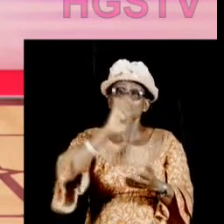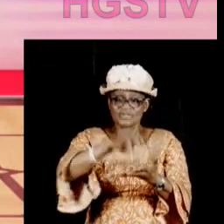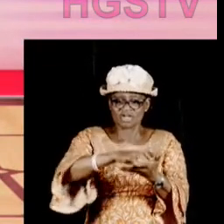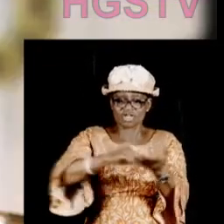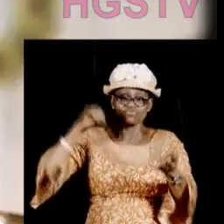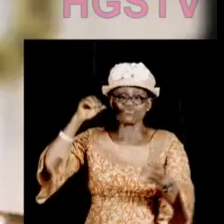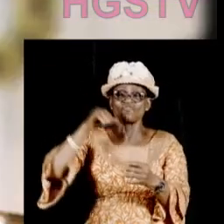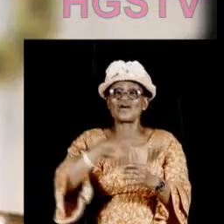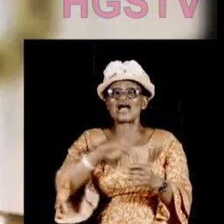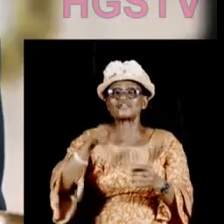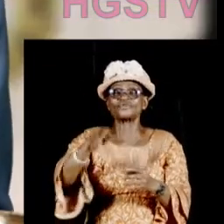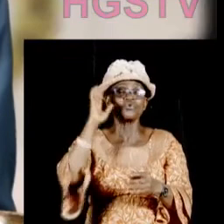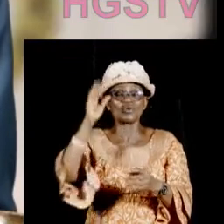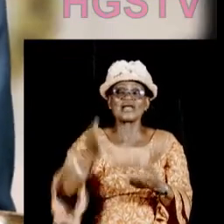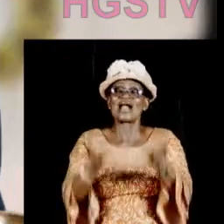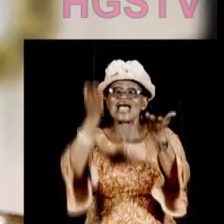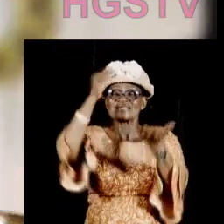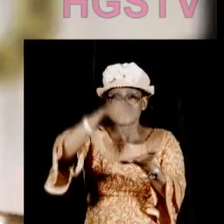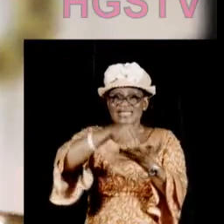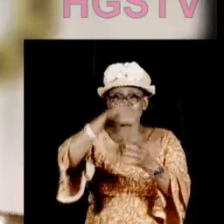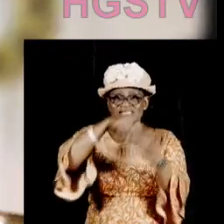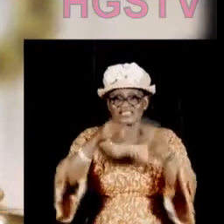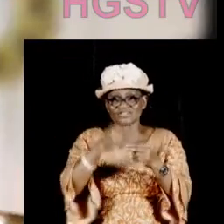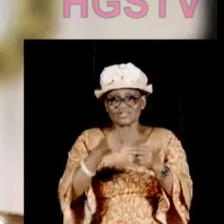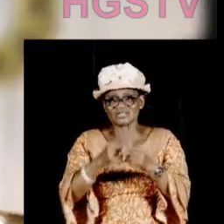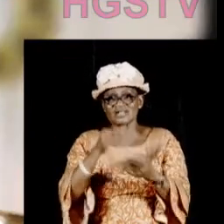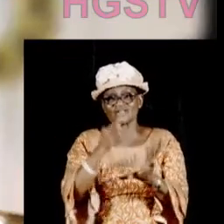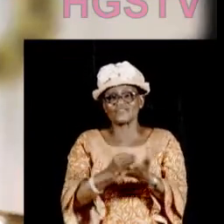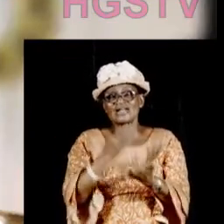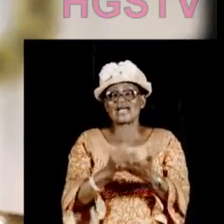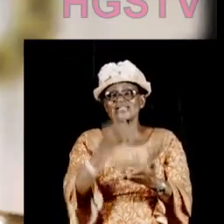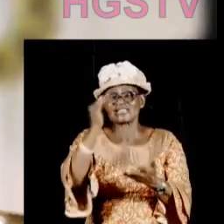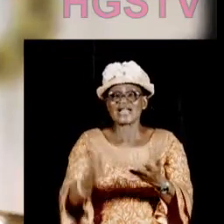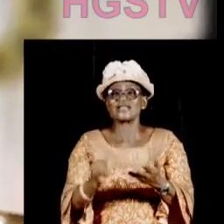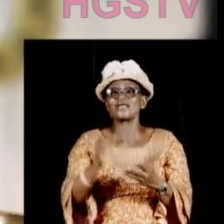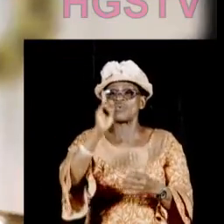Amen. Financially, one can be down.